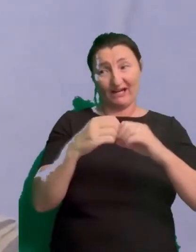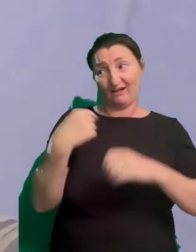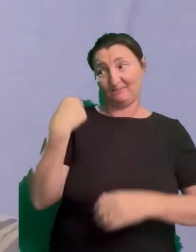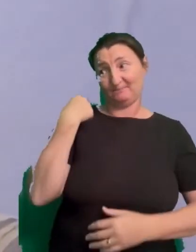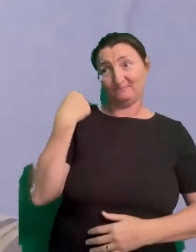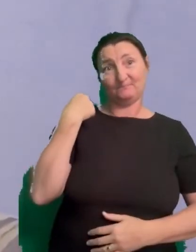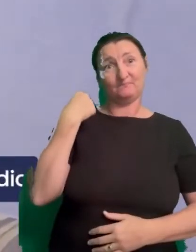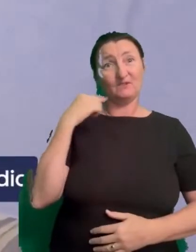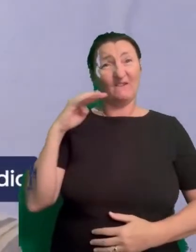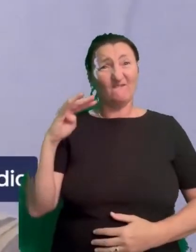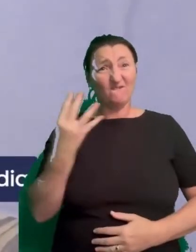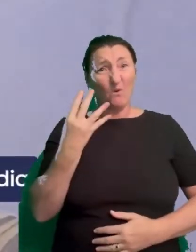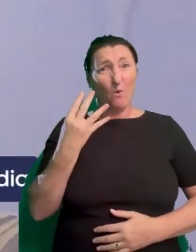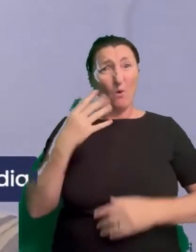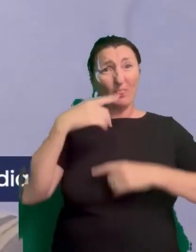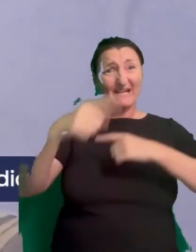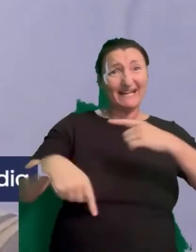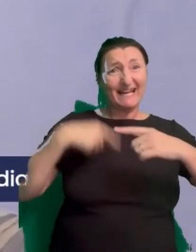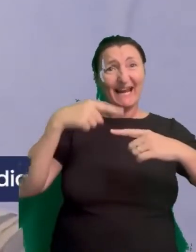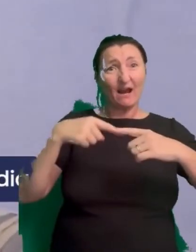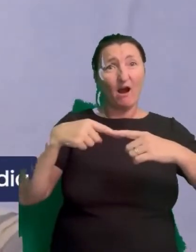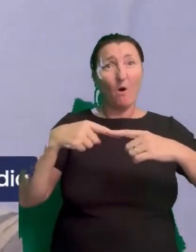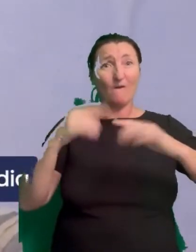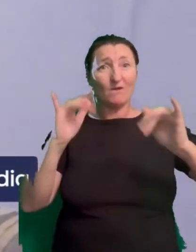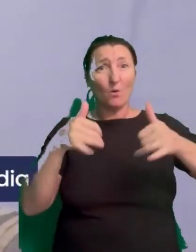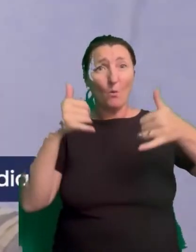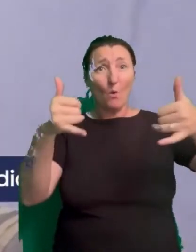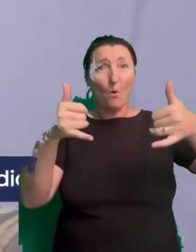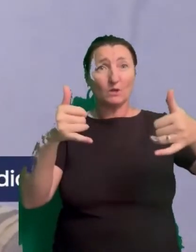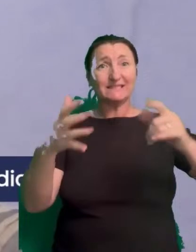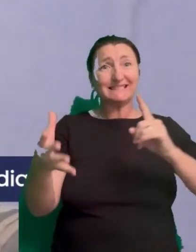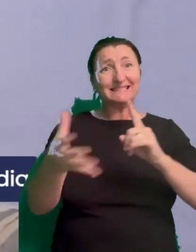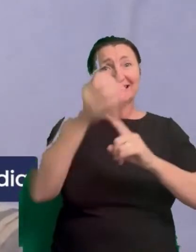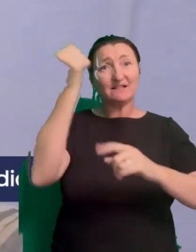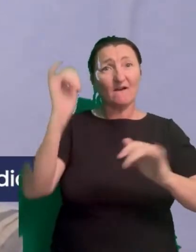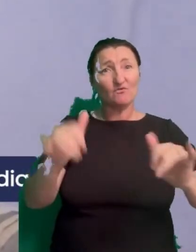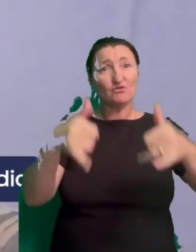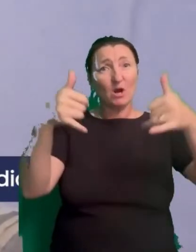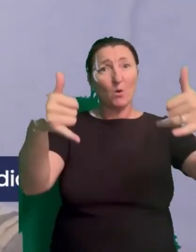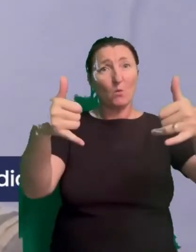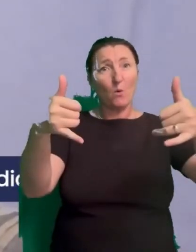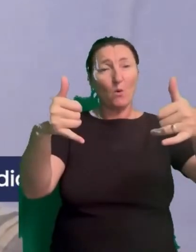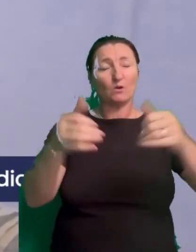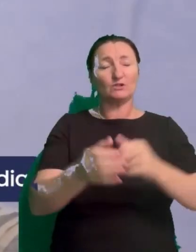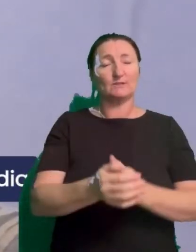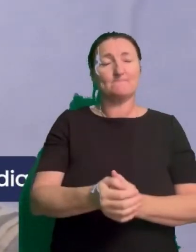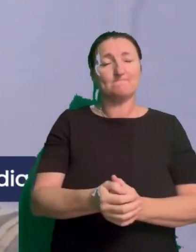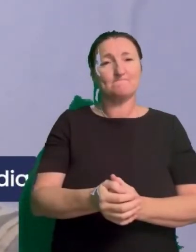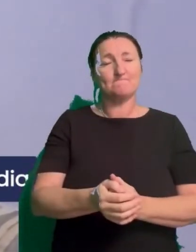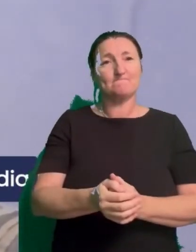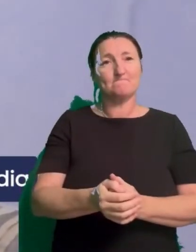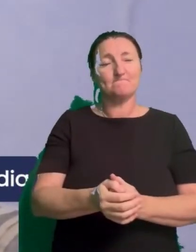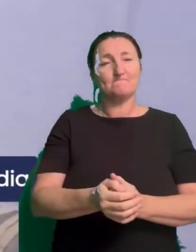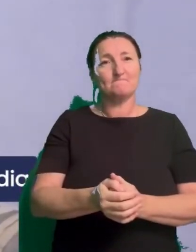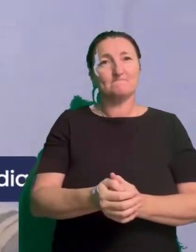held, and during that time, a winner